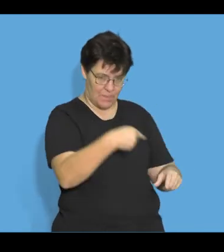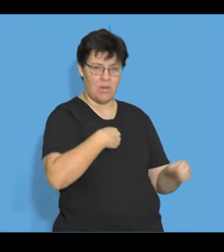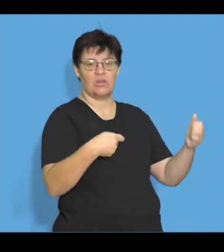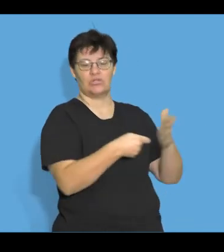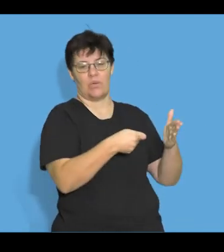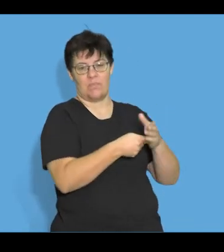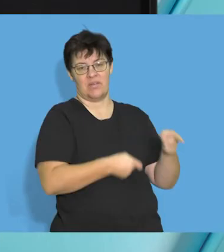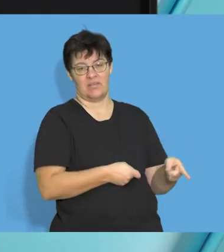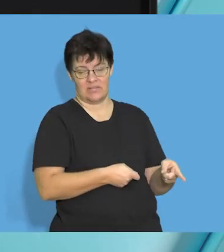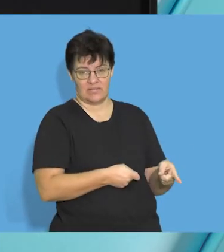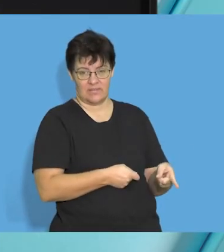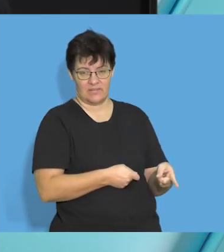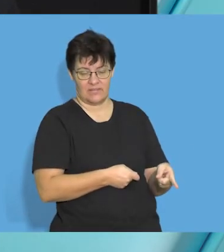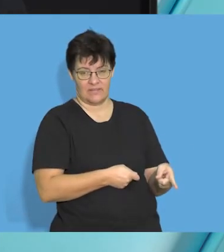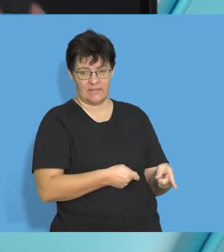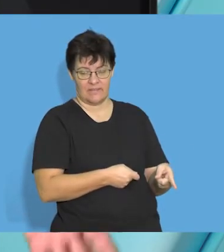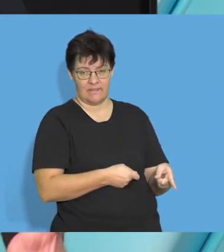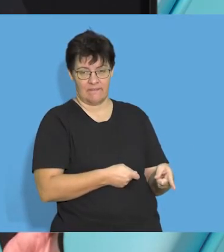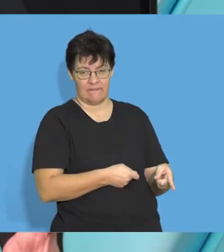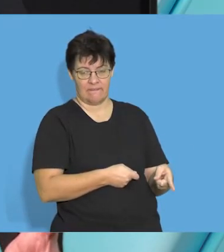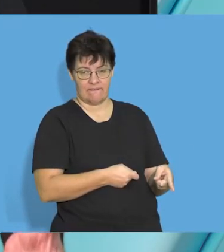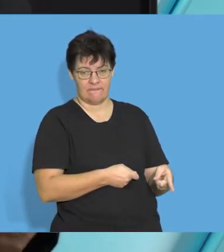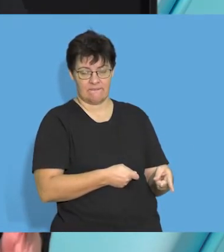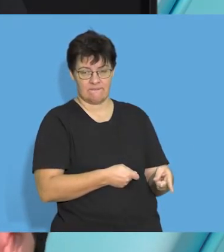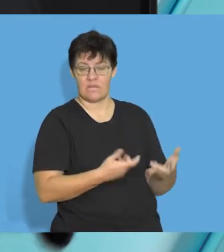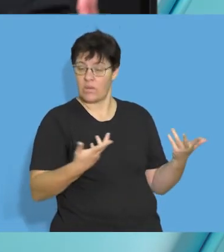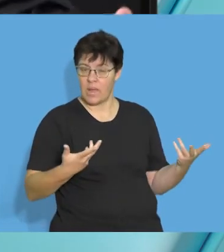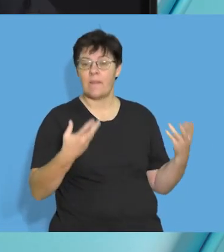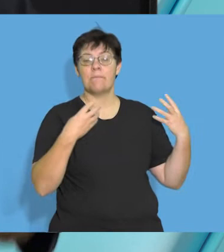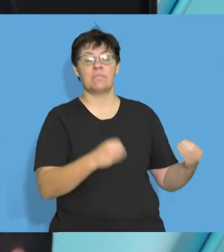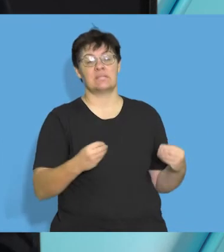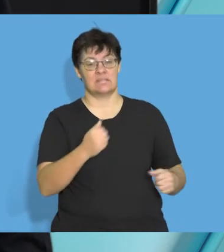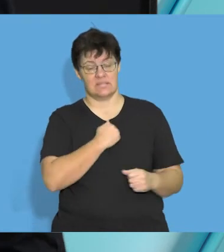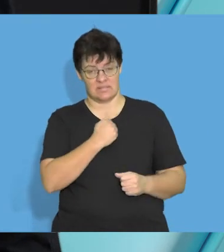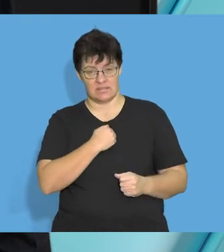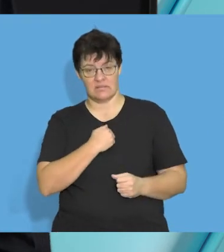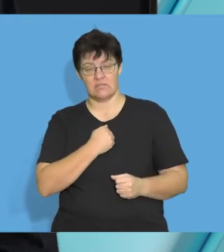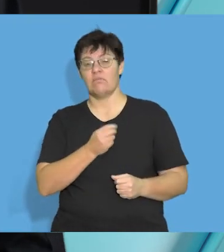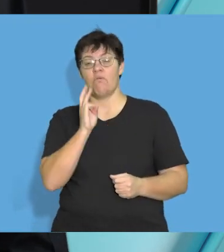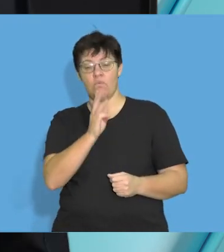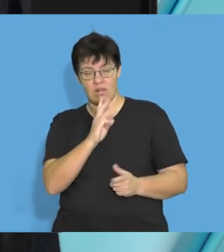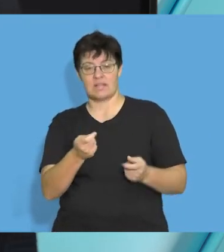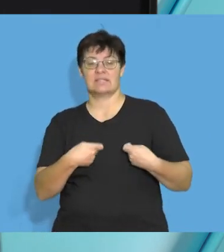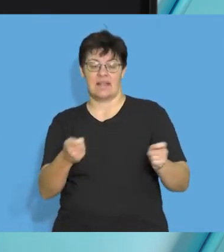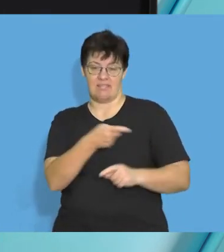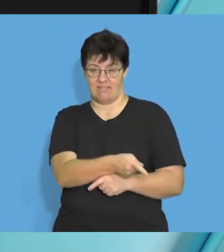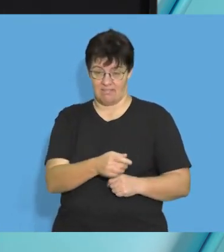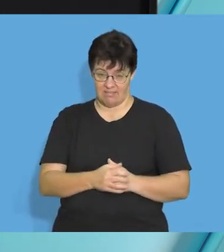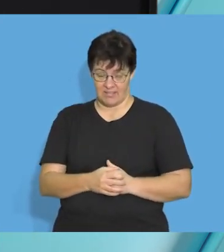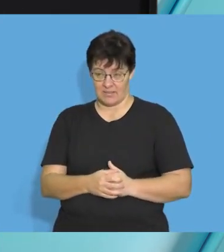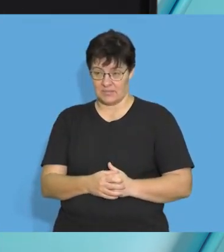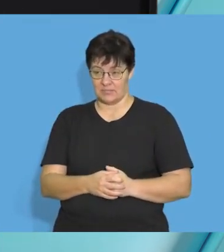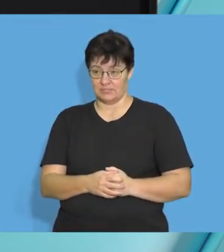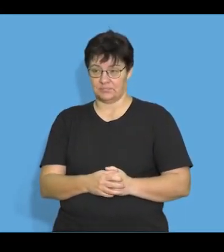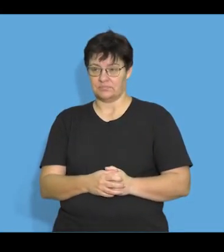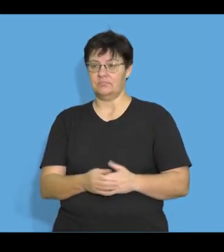of purchase to the point of sale at my business, in other words, where I'm going to be selling the goods.